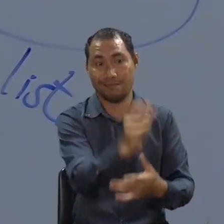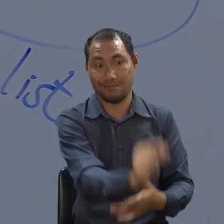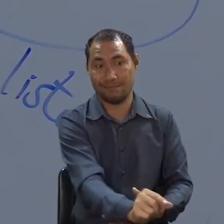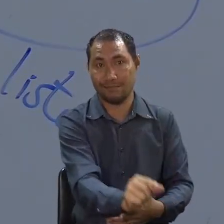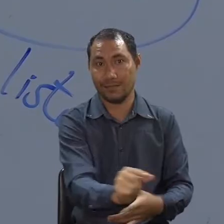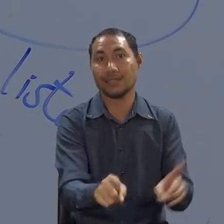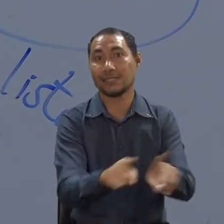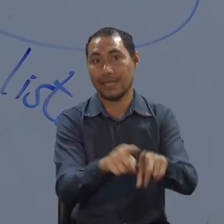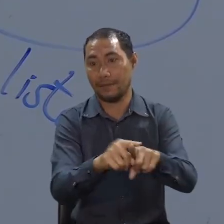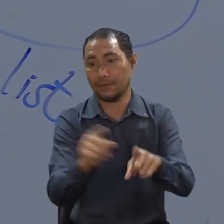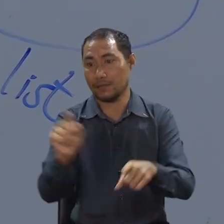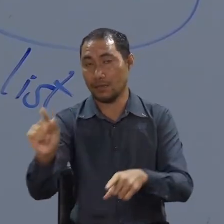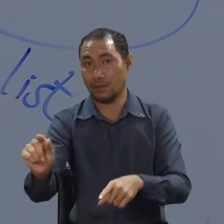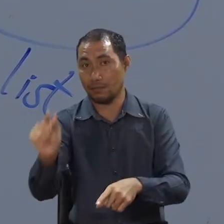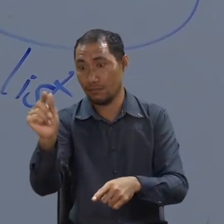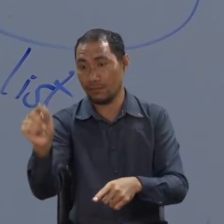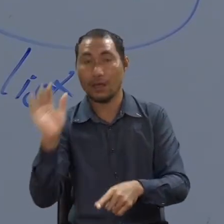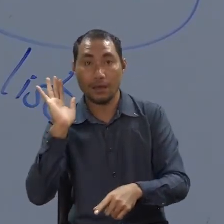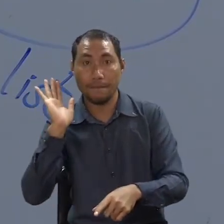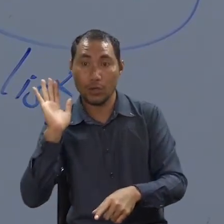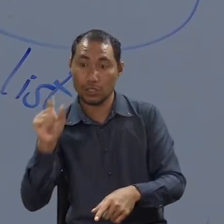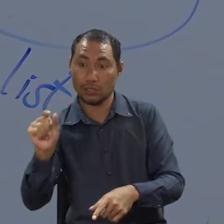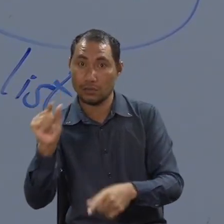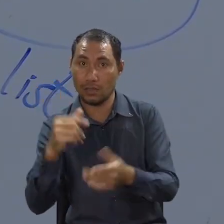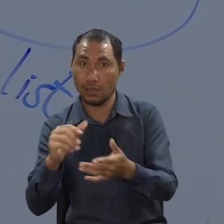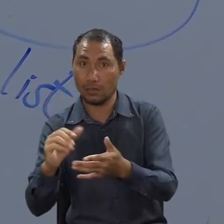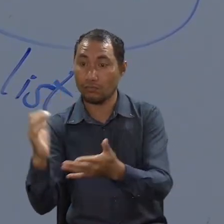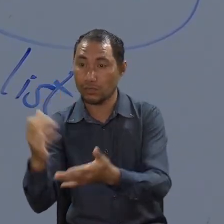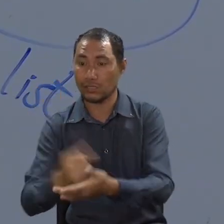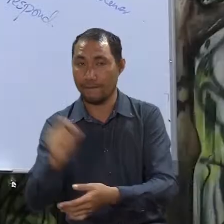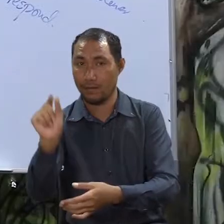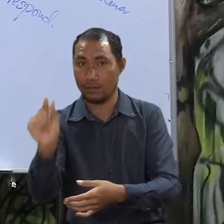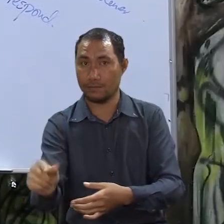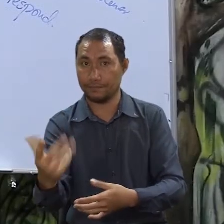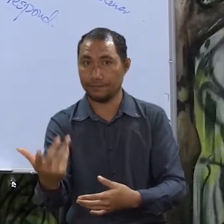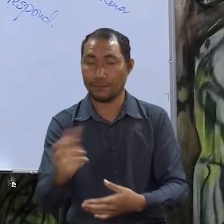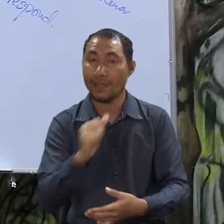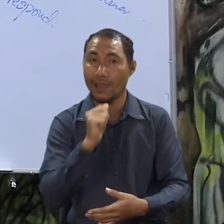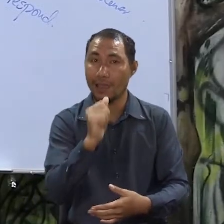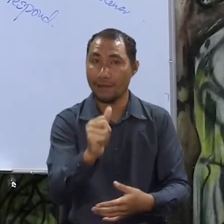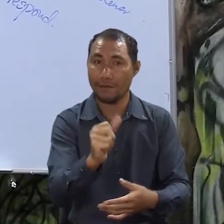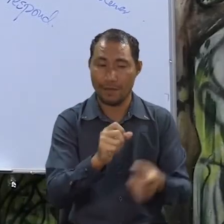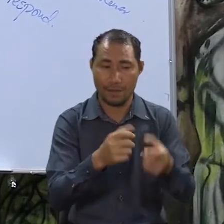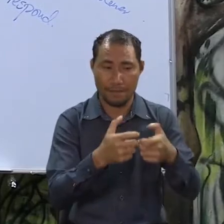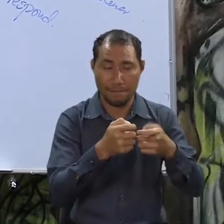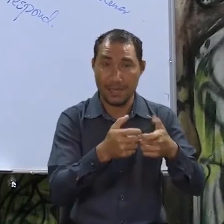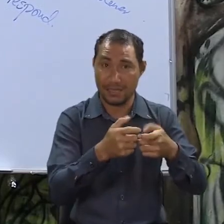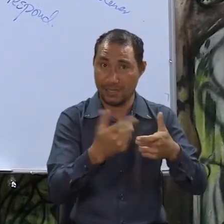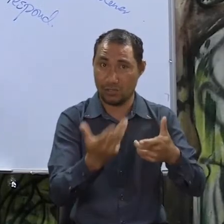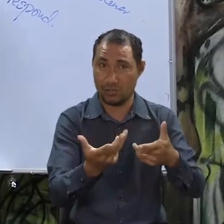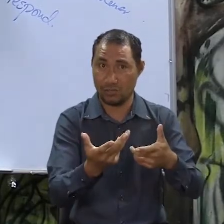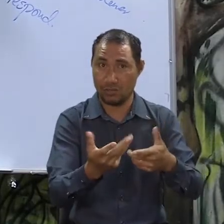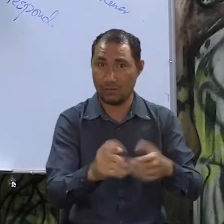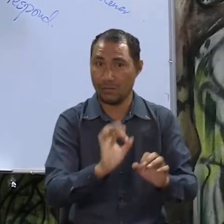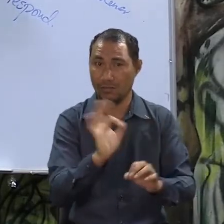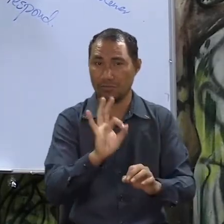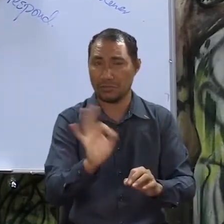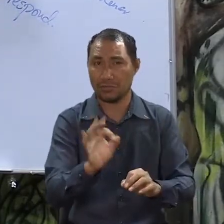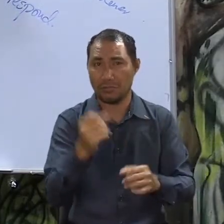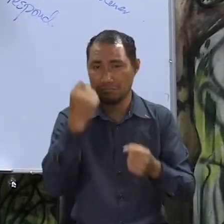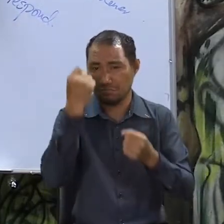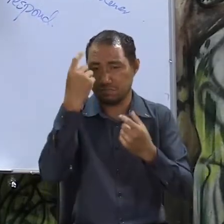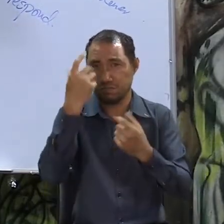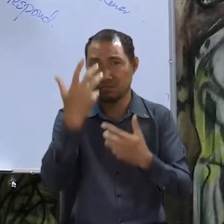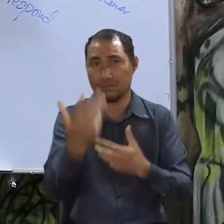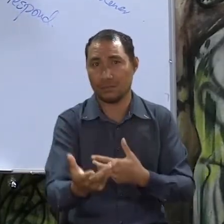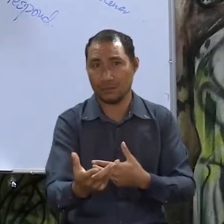for them to respond. If the message is not clear, obviously the